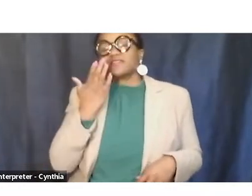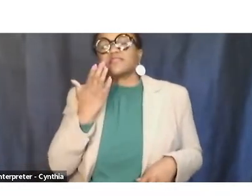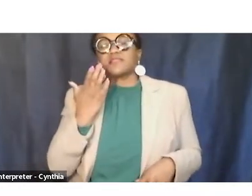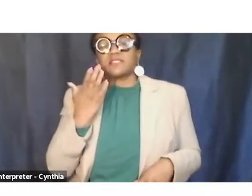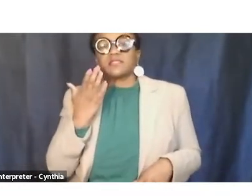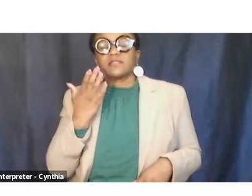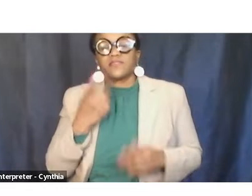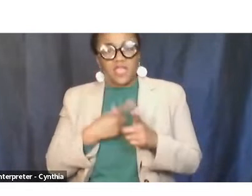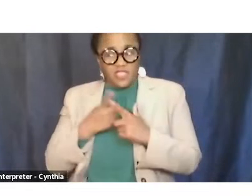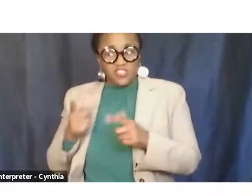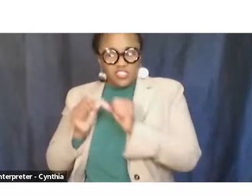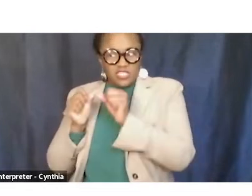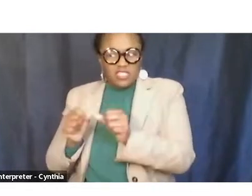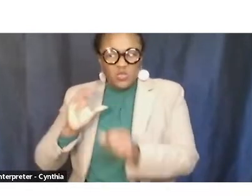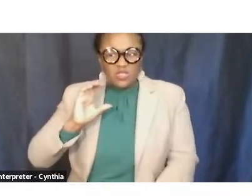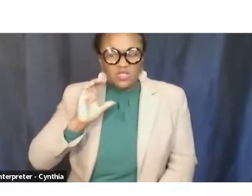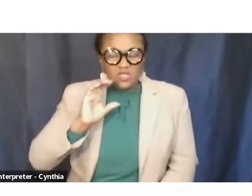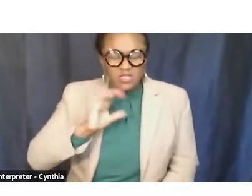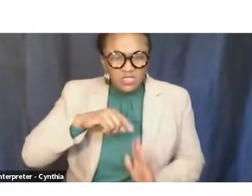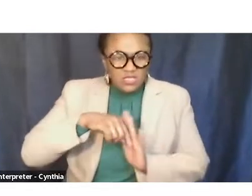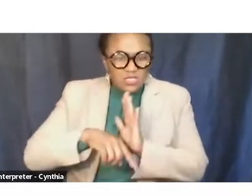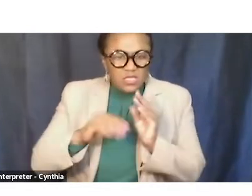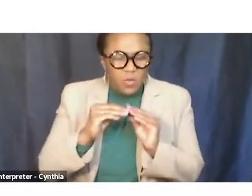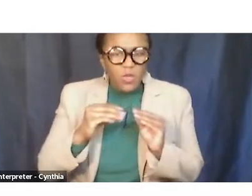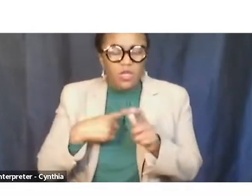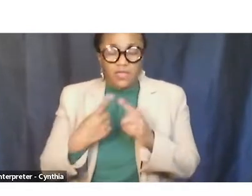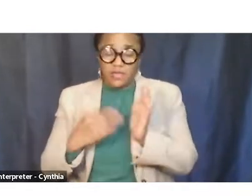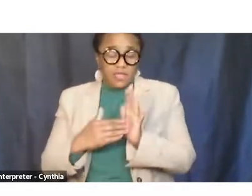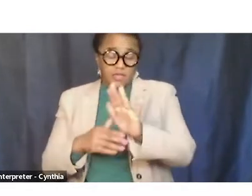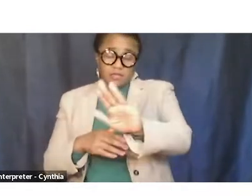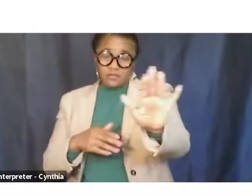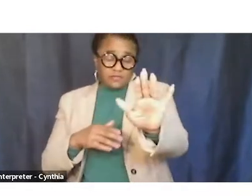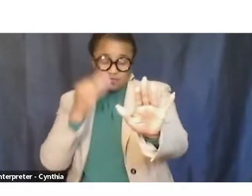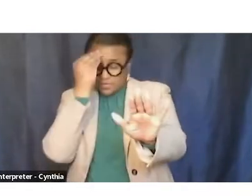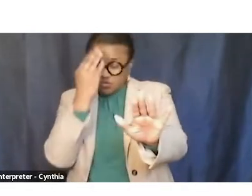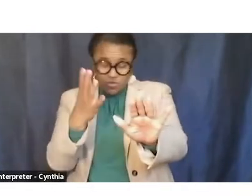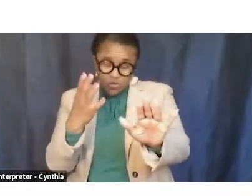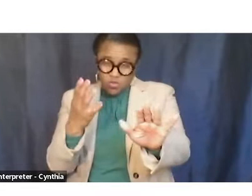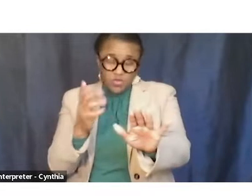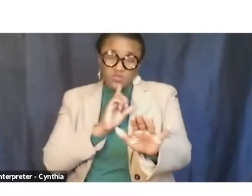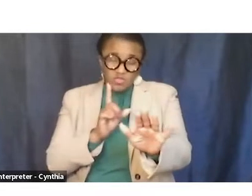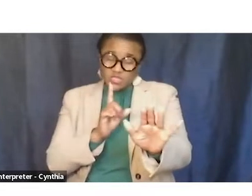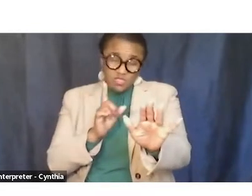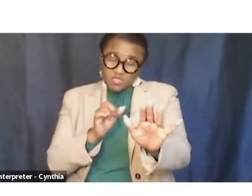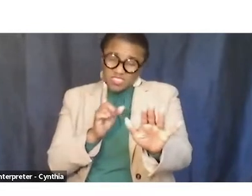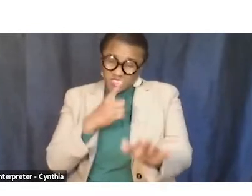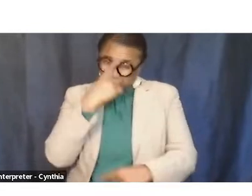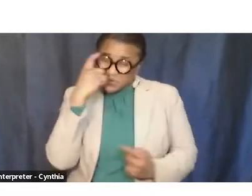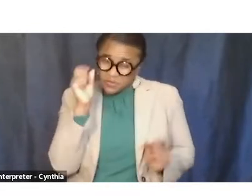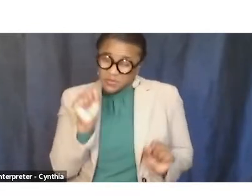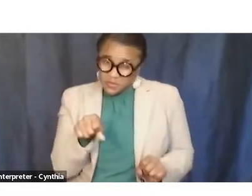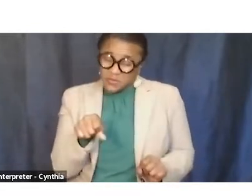And then she continued her search. And again, this is graphic, this is quite traumatic. So I